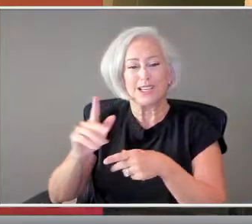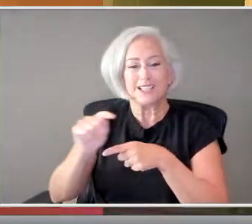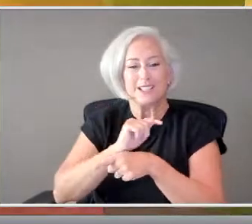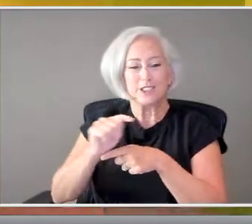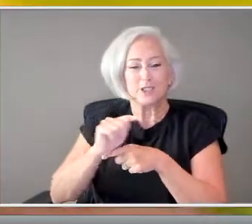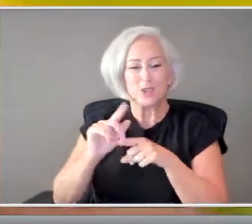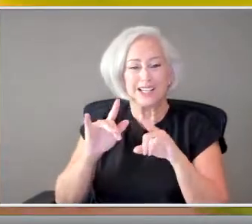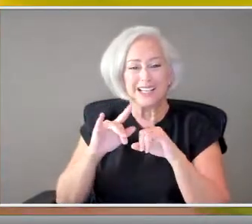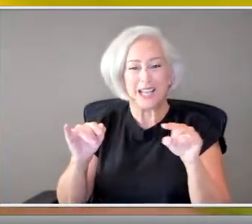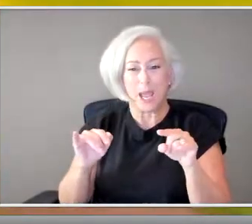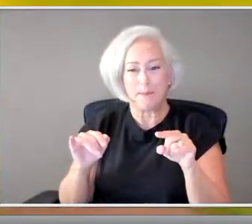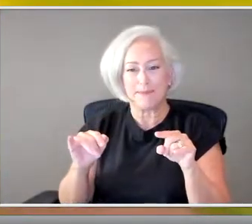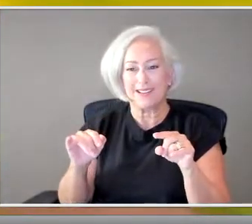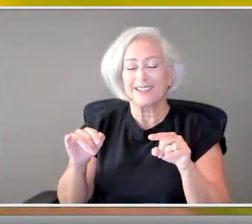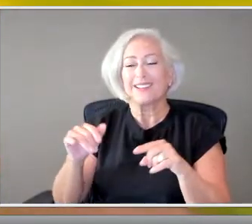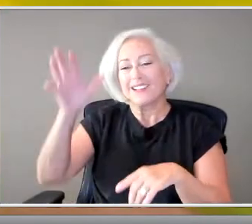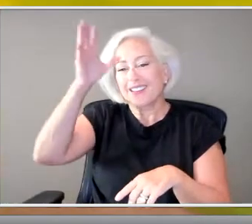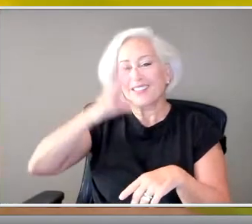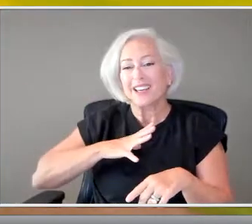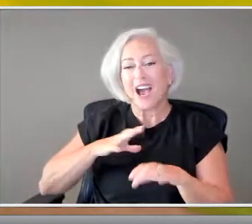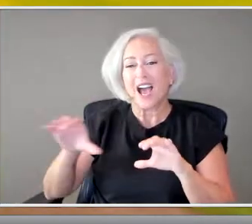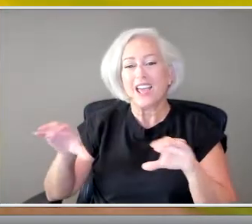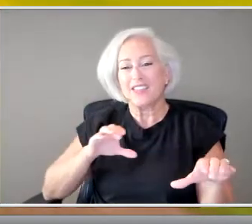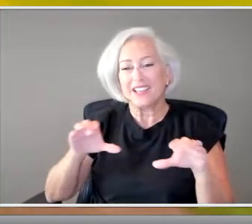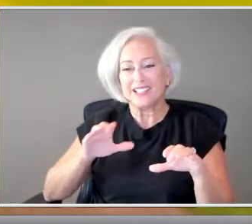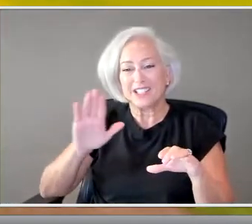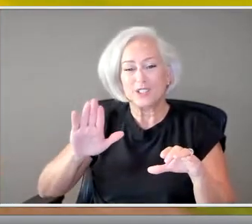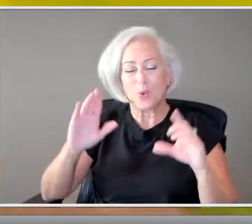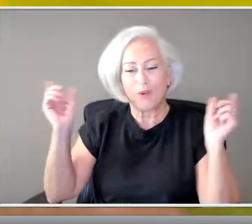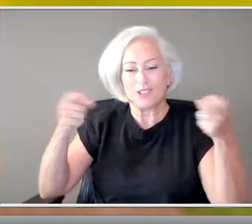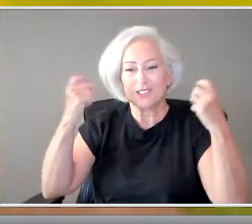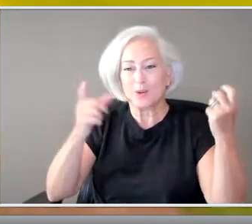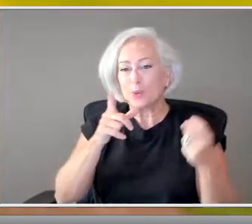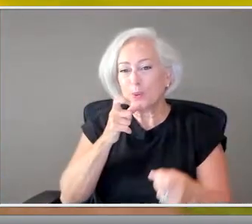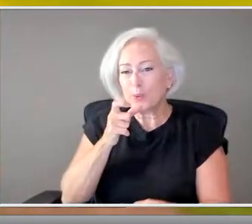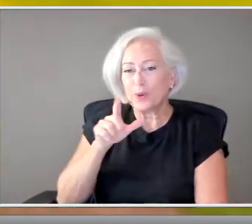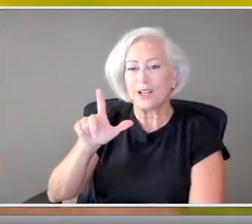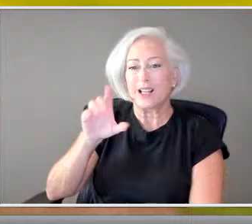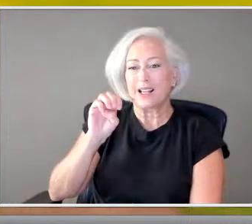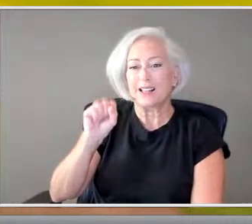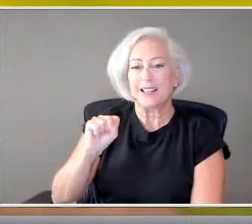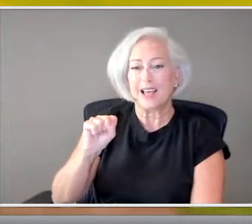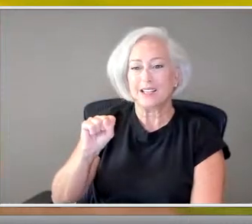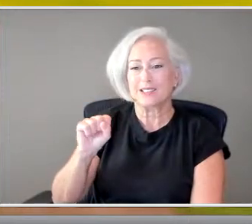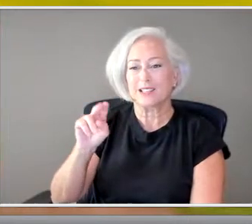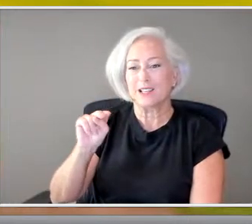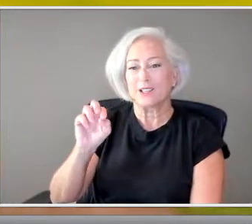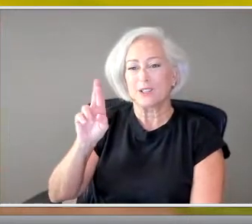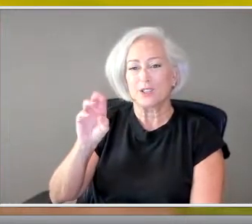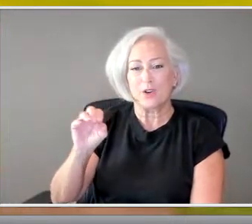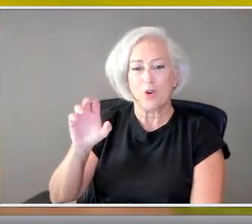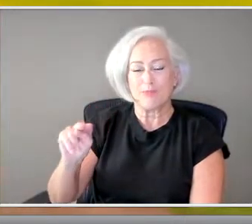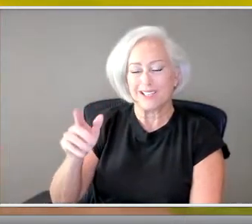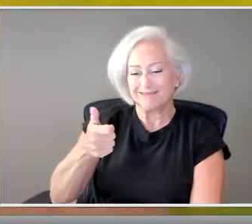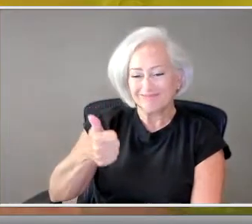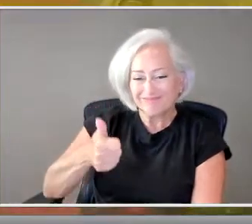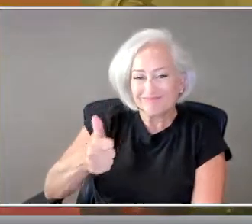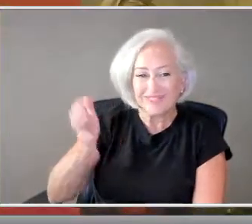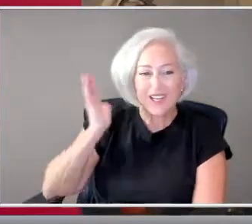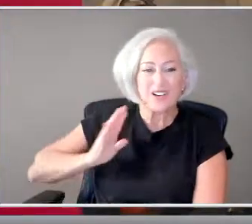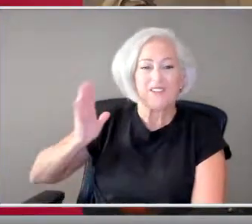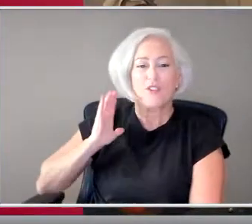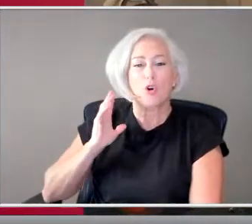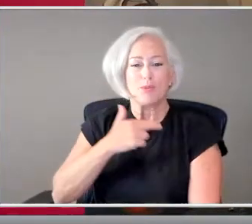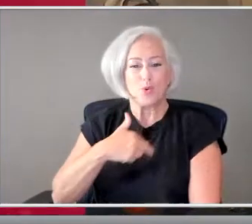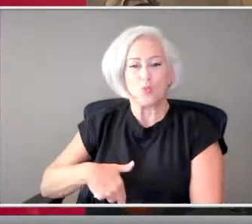guy who performed your ceremony is? Oh, he is Les Norman, a former Royals baseball player. Yes. So, and he is one of